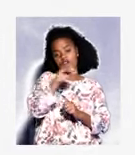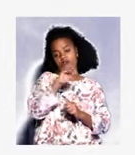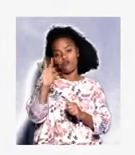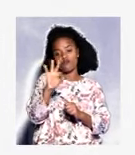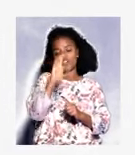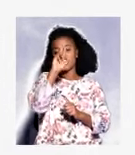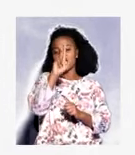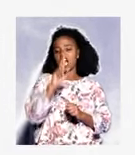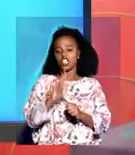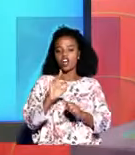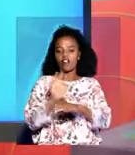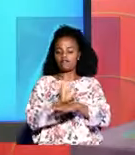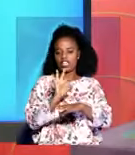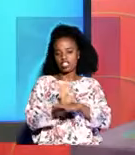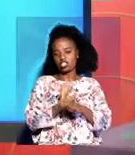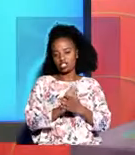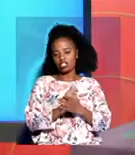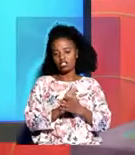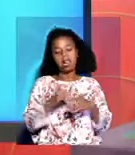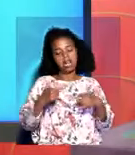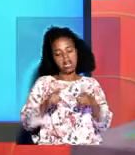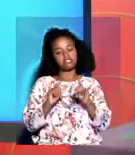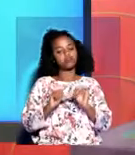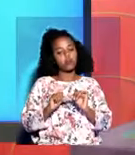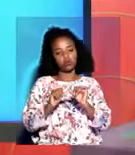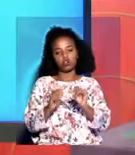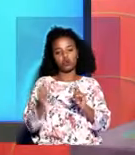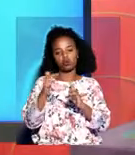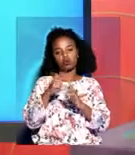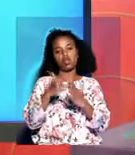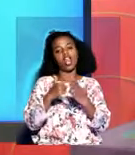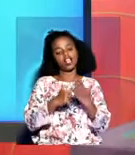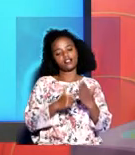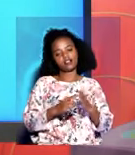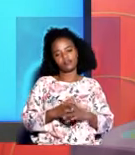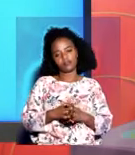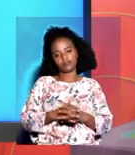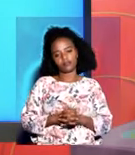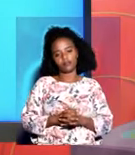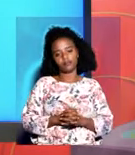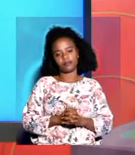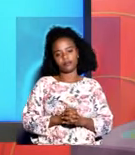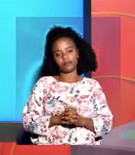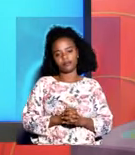rational functions. So let's continue to the lesson.